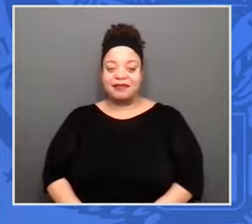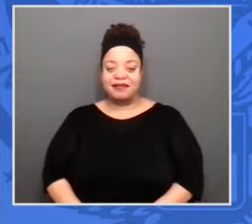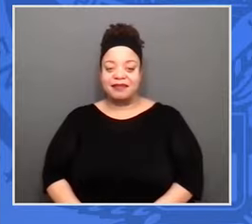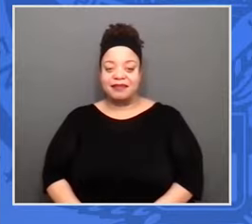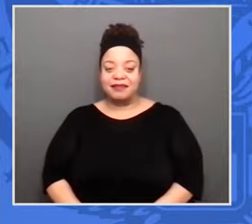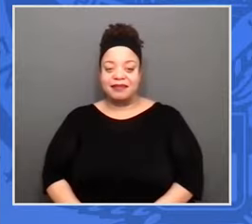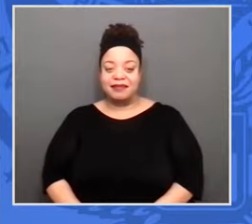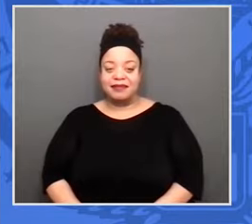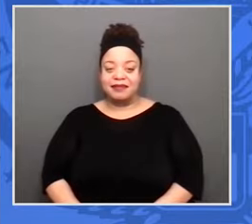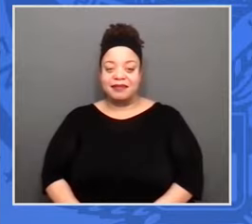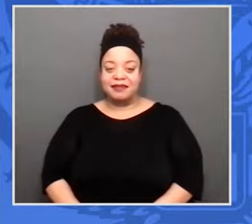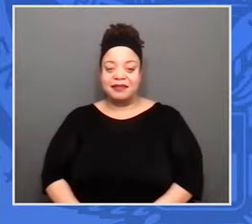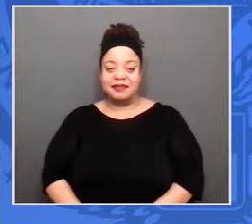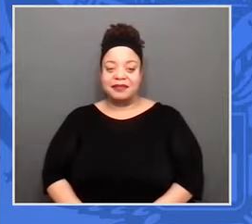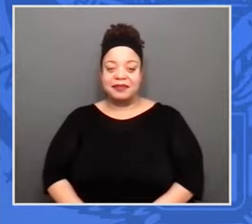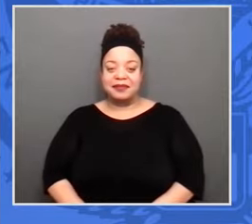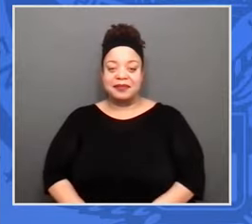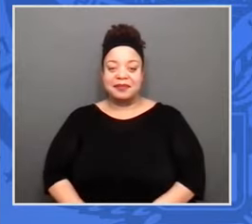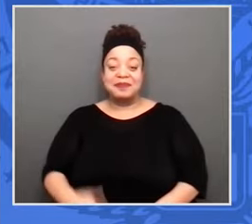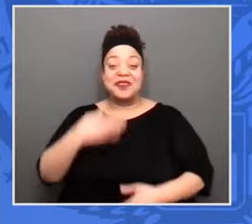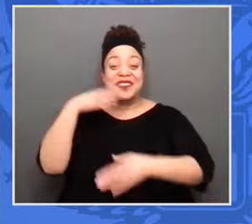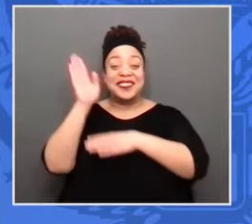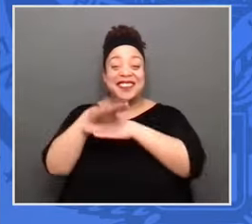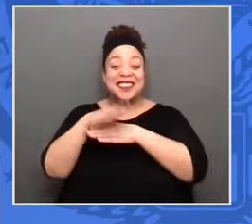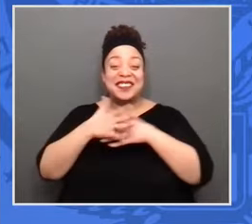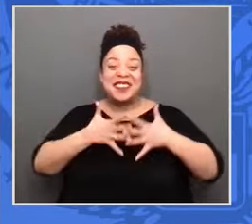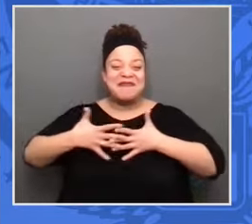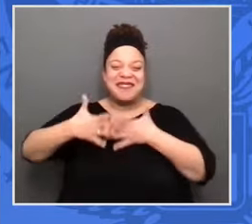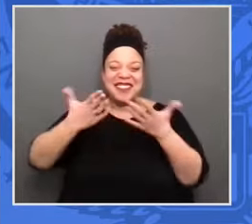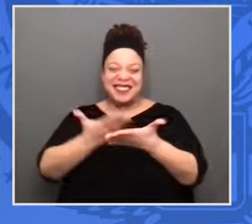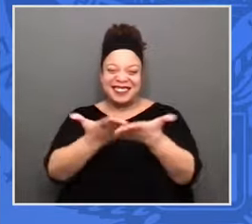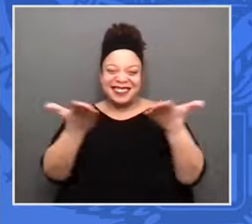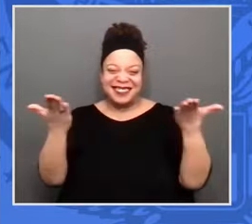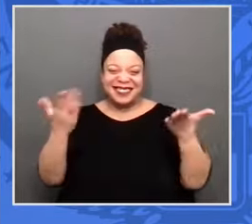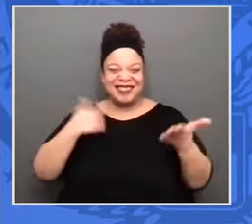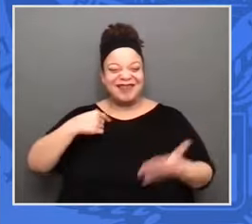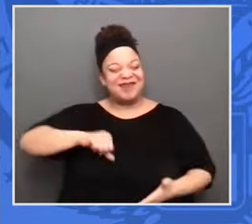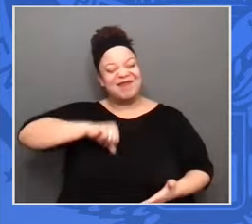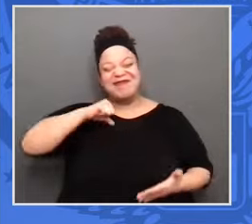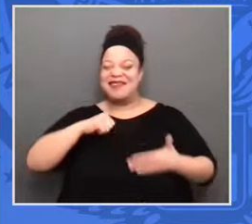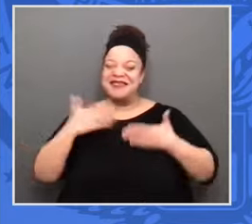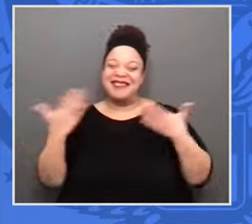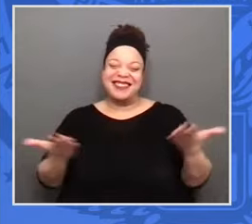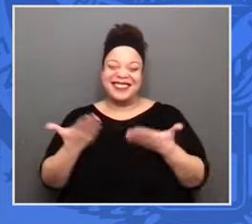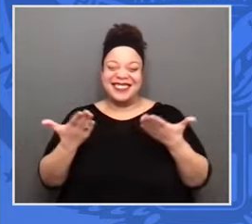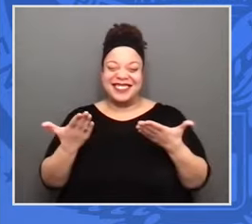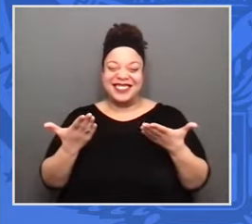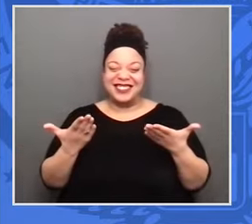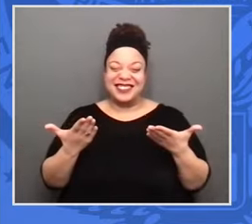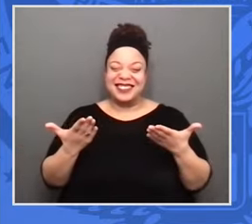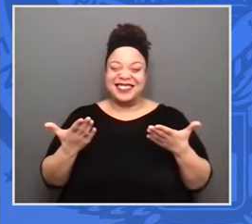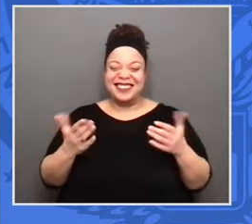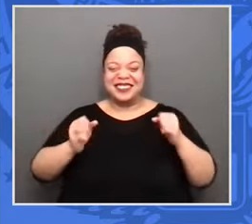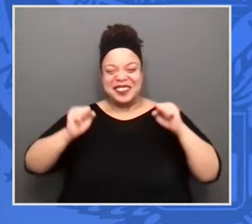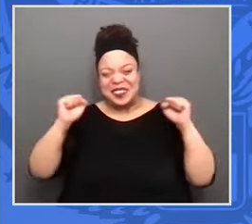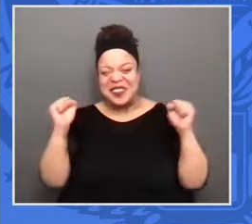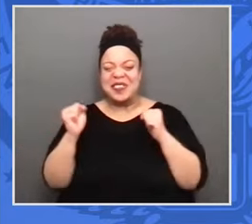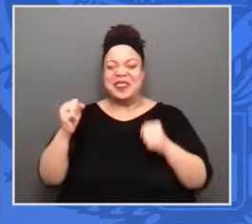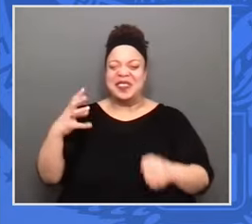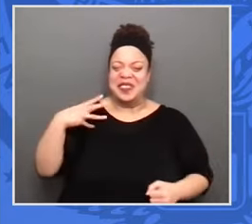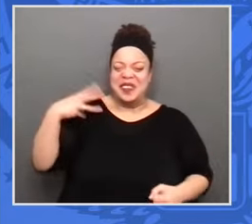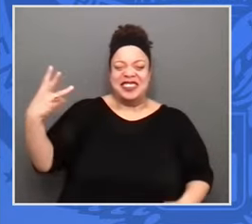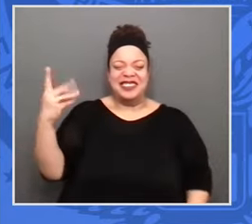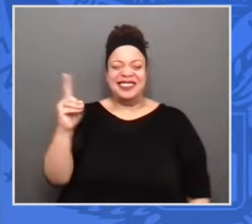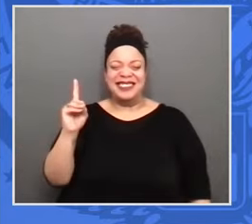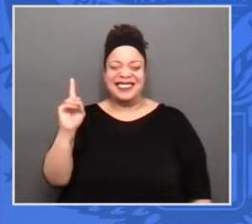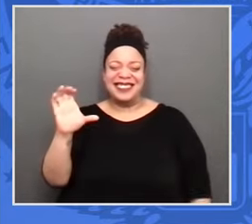Good evening, America. I'm proud to be here in cold Washington, D.C. tonight. I want to offer this small prayer for our